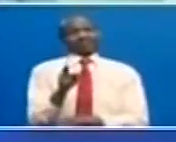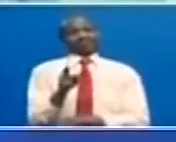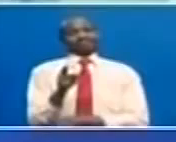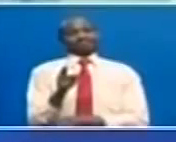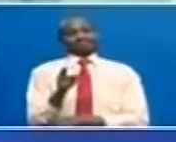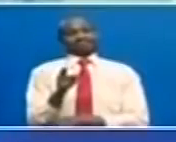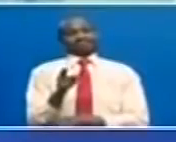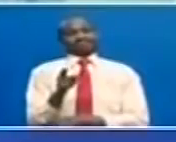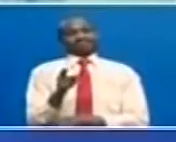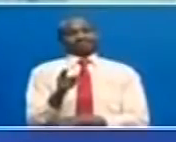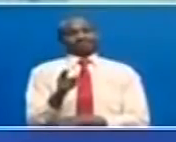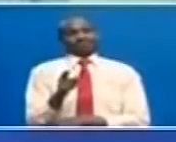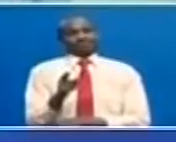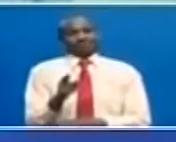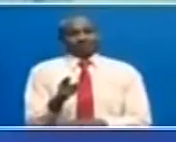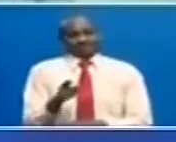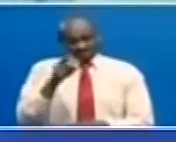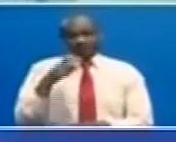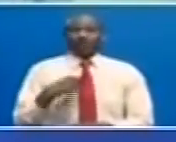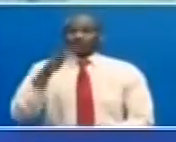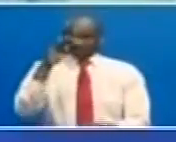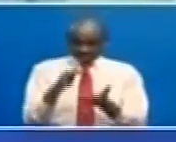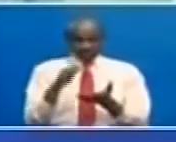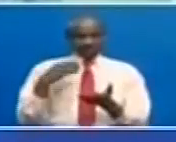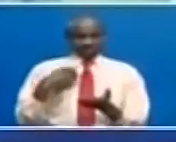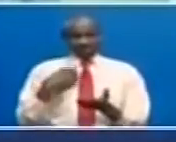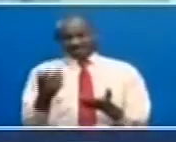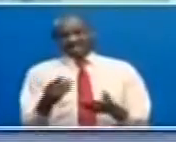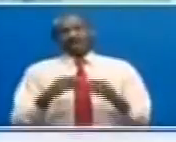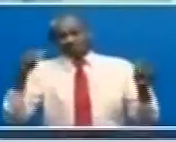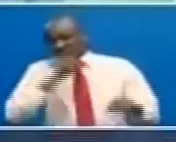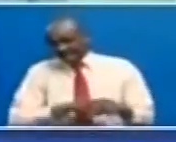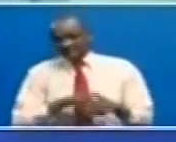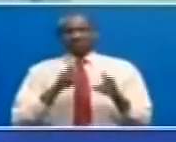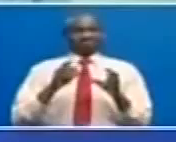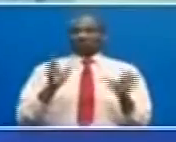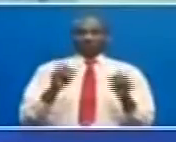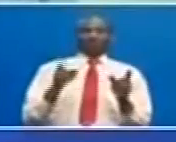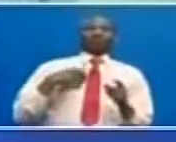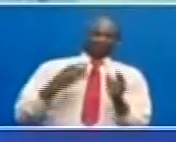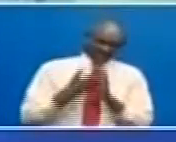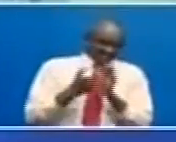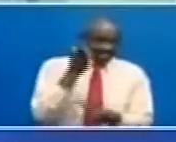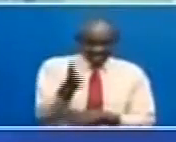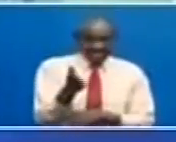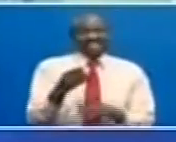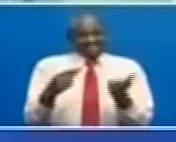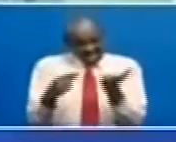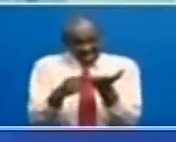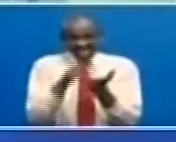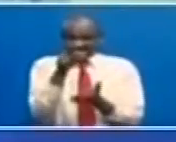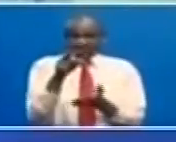is increasing or reducing the turnaround time to deliver the cards to